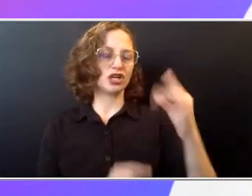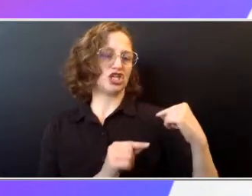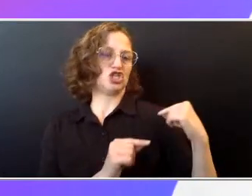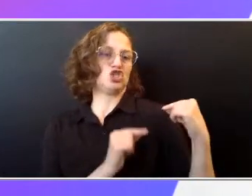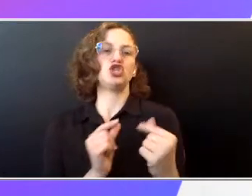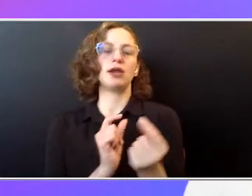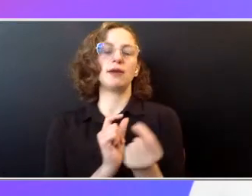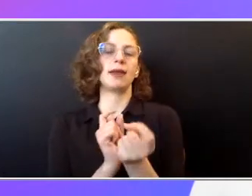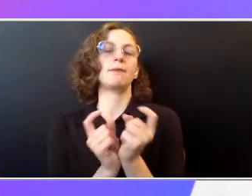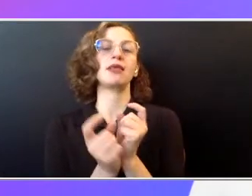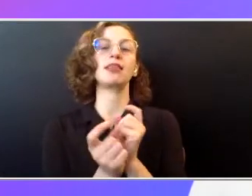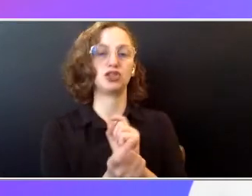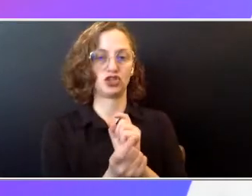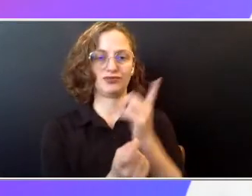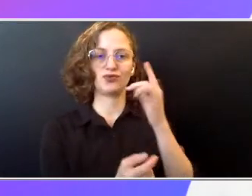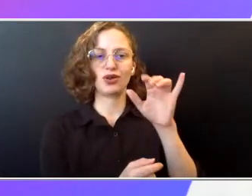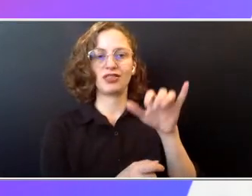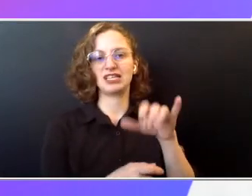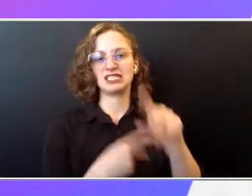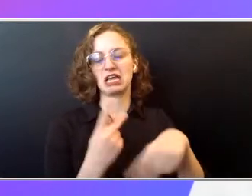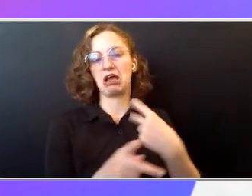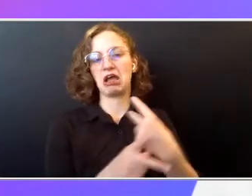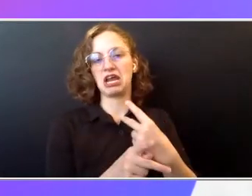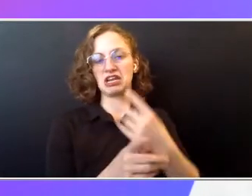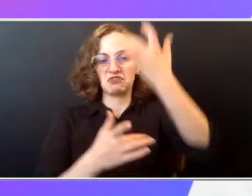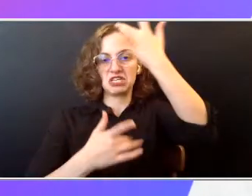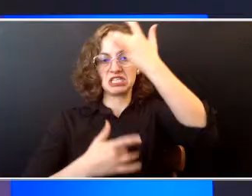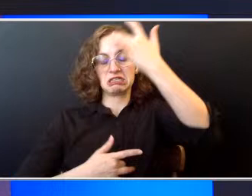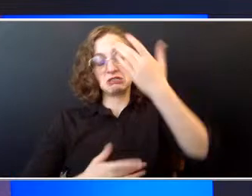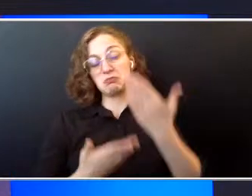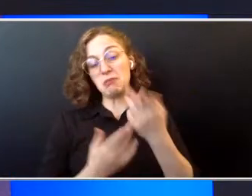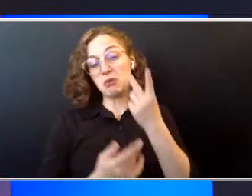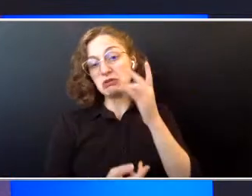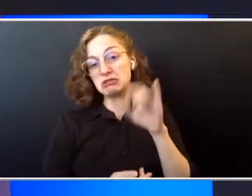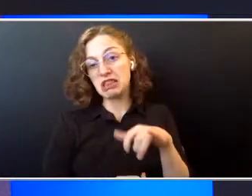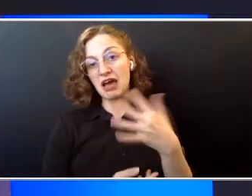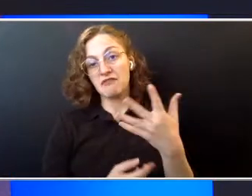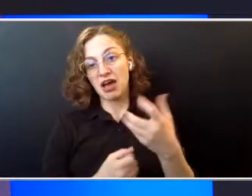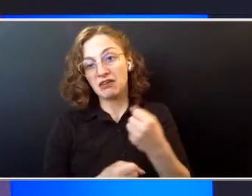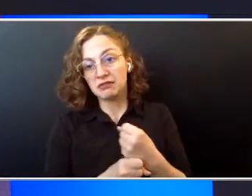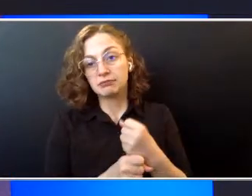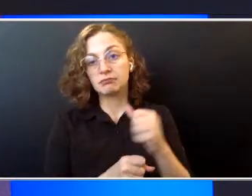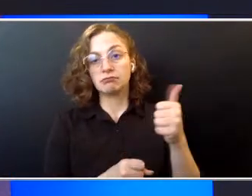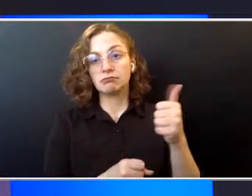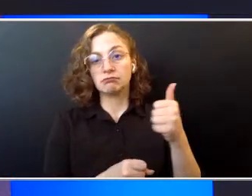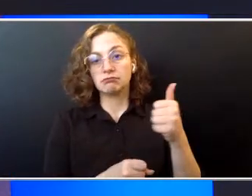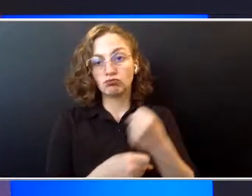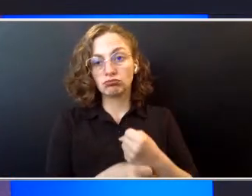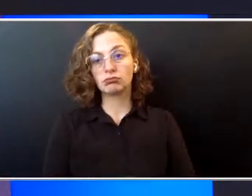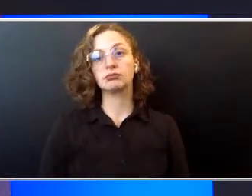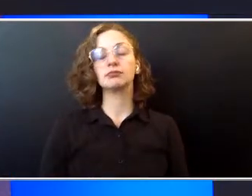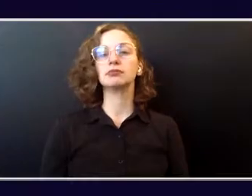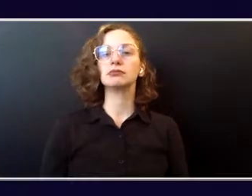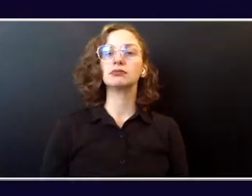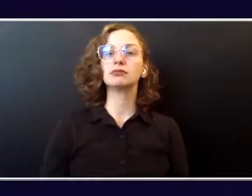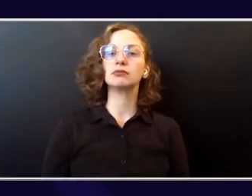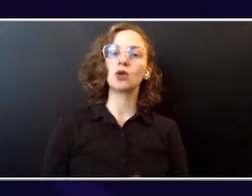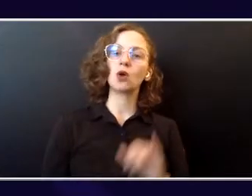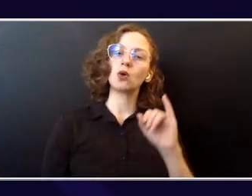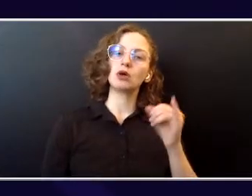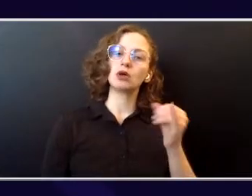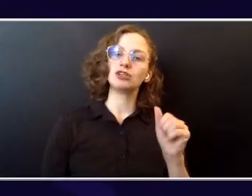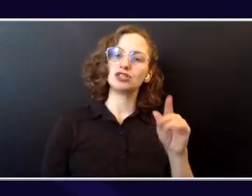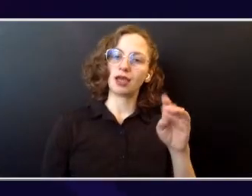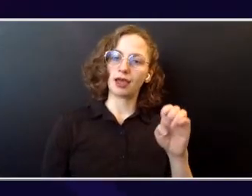that could be out 5-10 years, hopefully, in the future. So Jade, you and Aubrey's dad both have